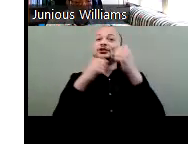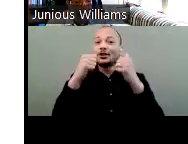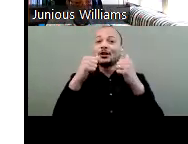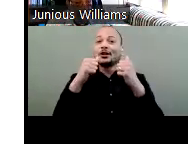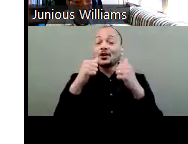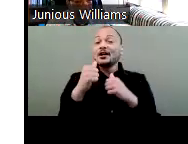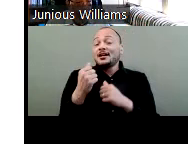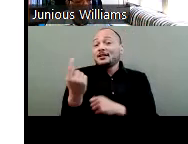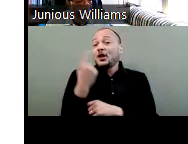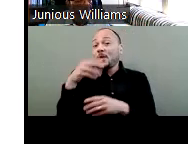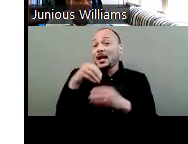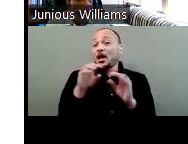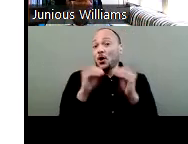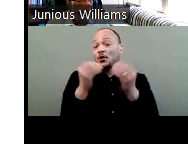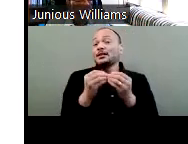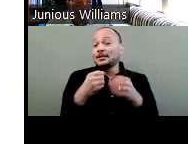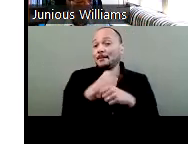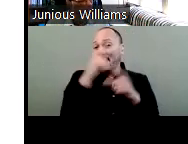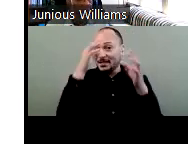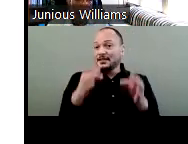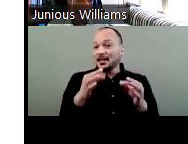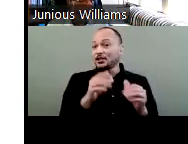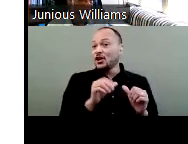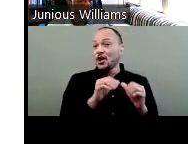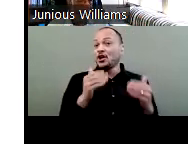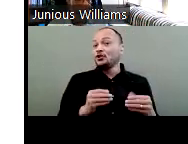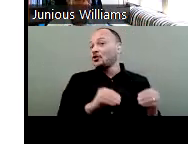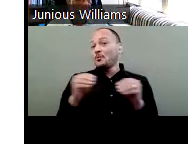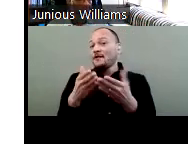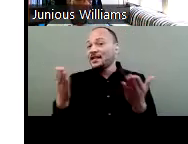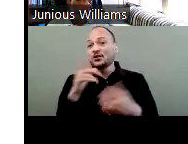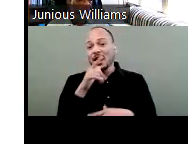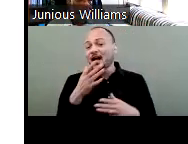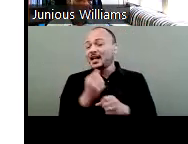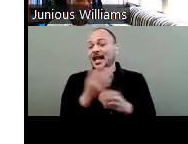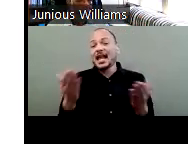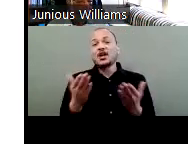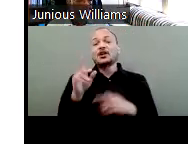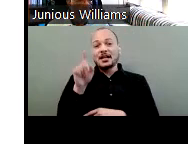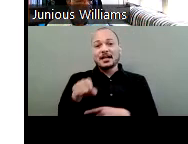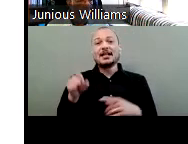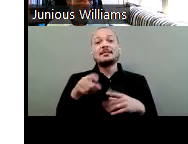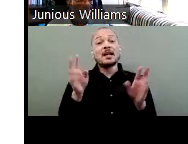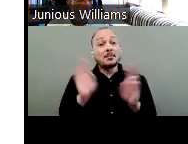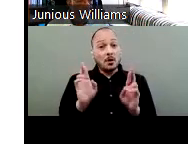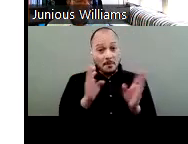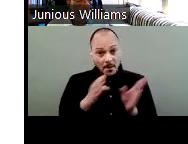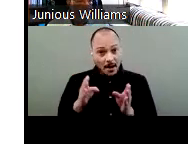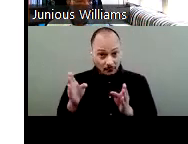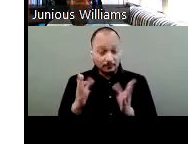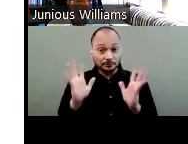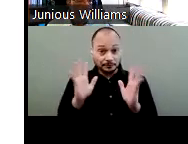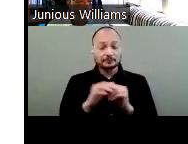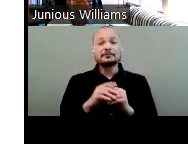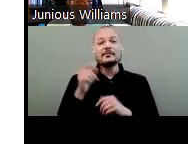organization usually to make a decision and move things. You're not going to get that here. So you need to be prepared that this is going to be